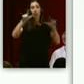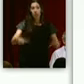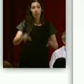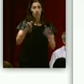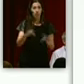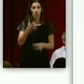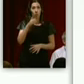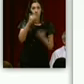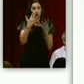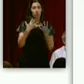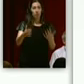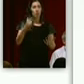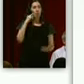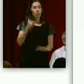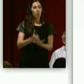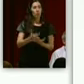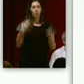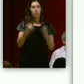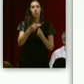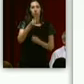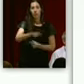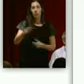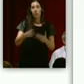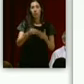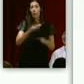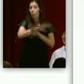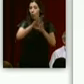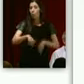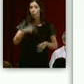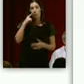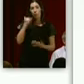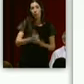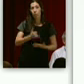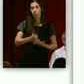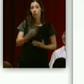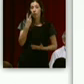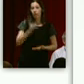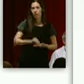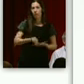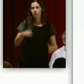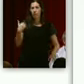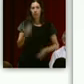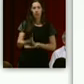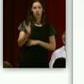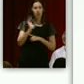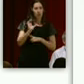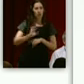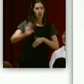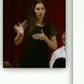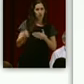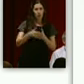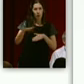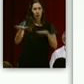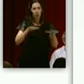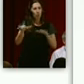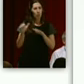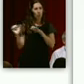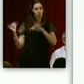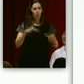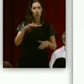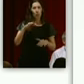Testing this in a room like this, for instance, with users was a challenge, and also we also tested this in a